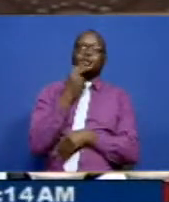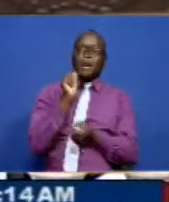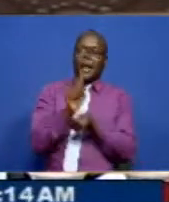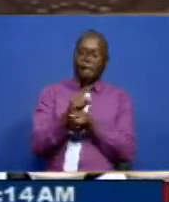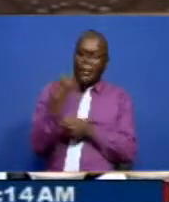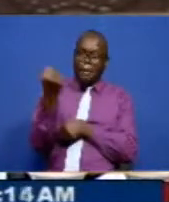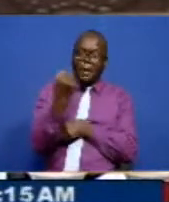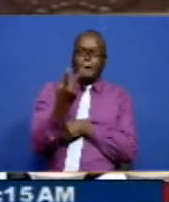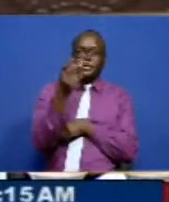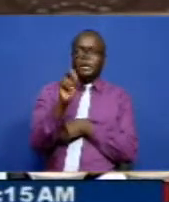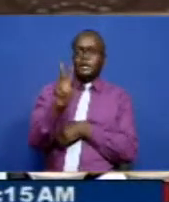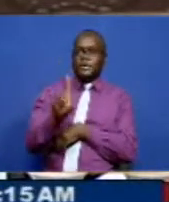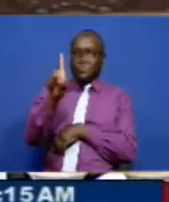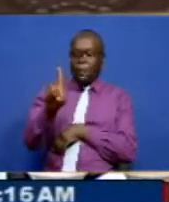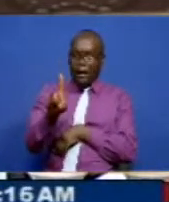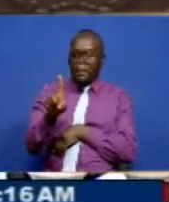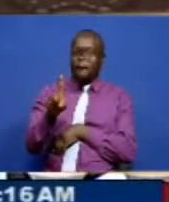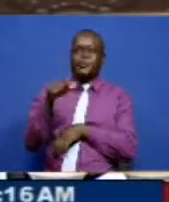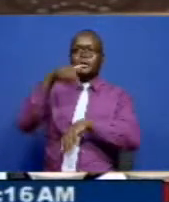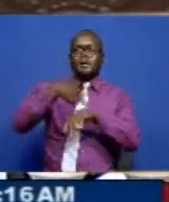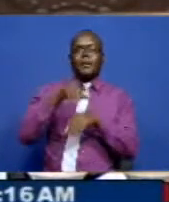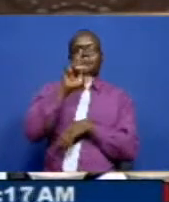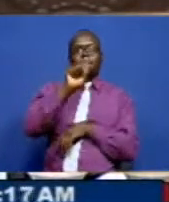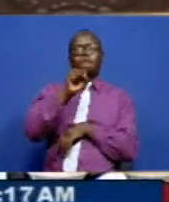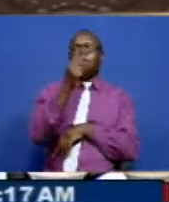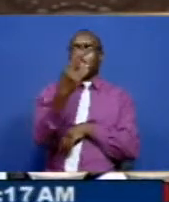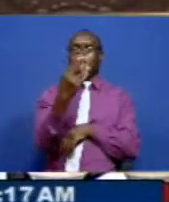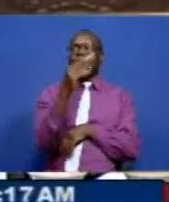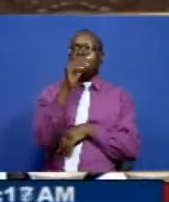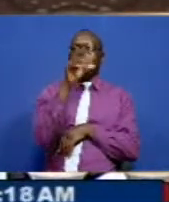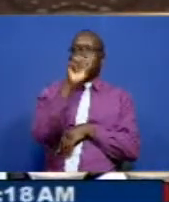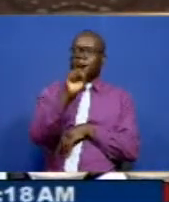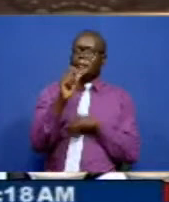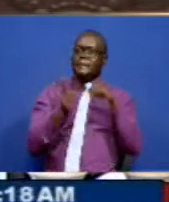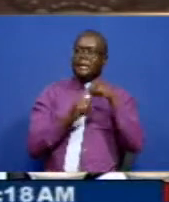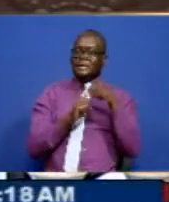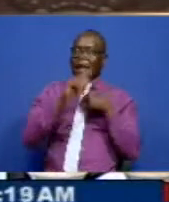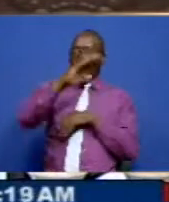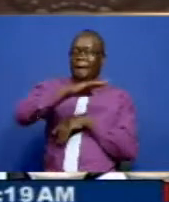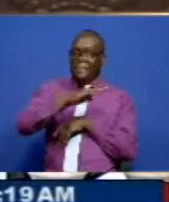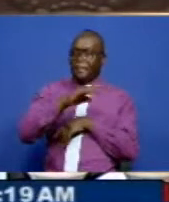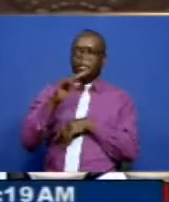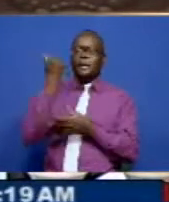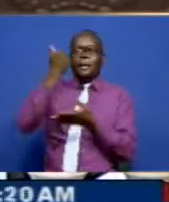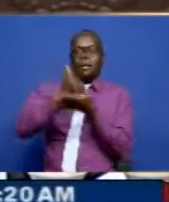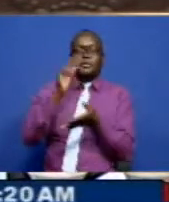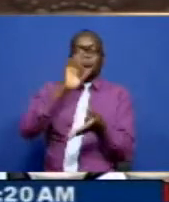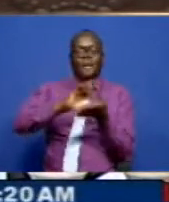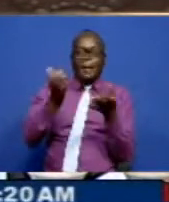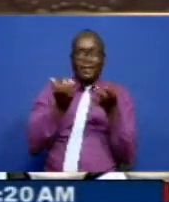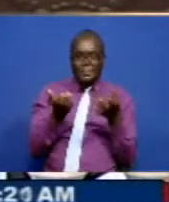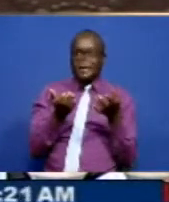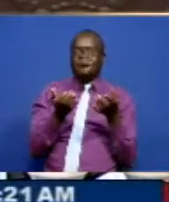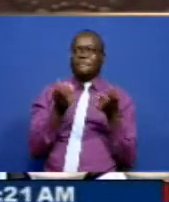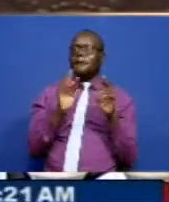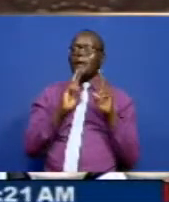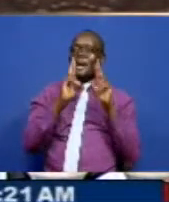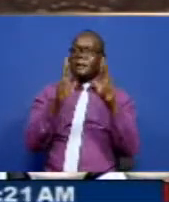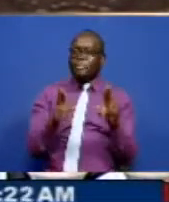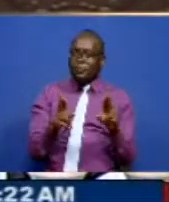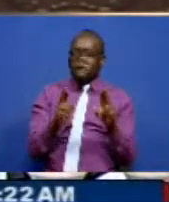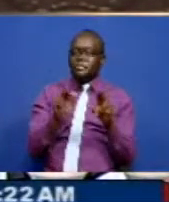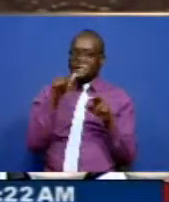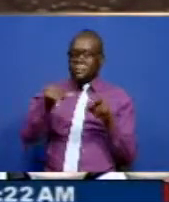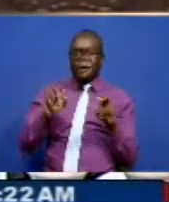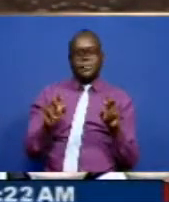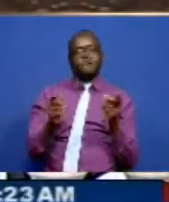May 2021 at 4:56 p.m., the Office of the Clerk of the Senate received a response to the